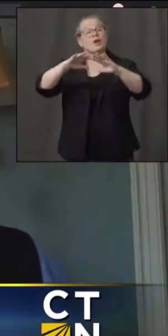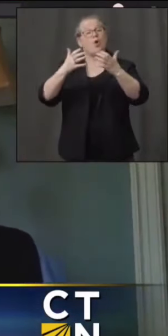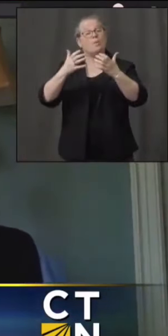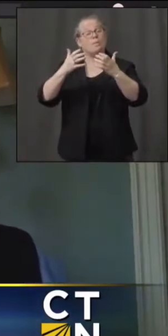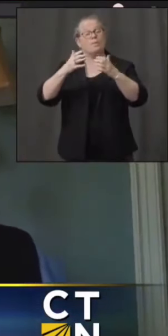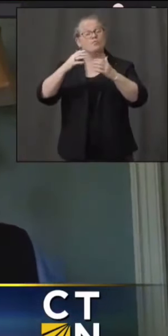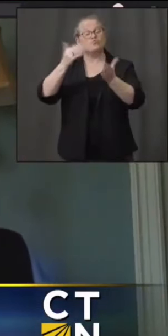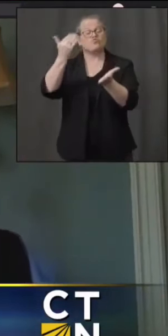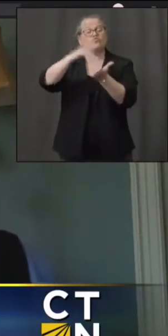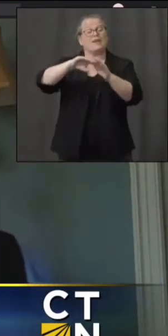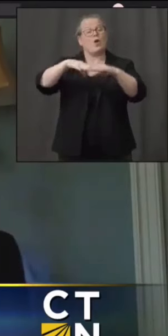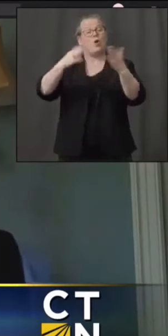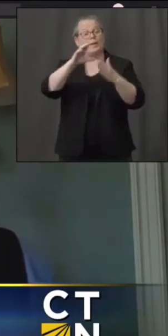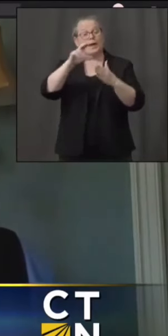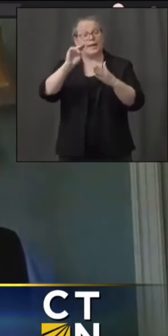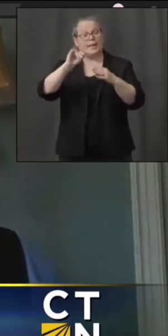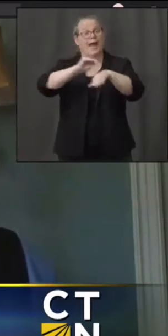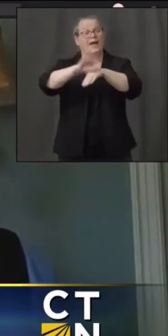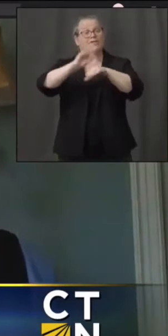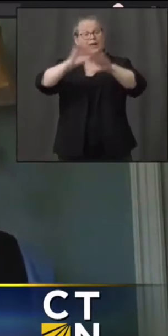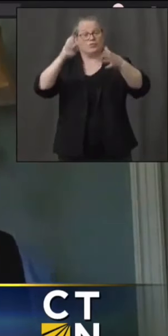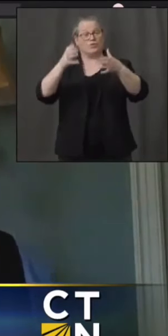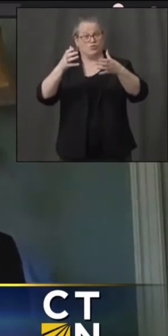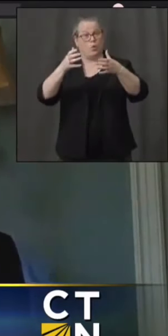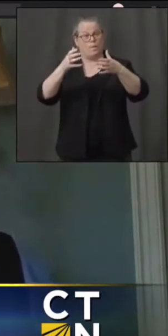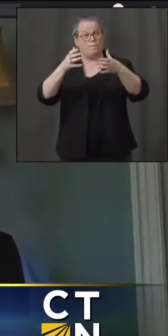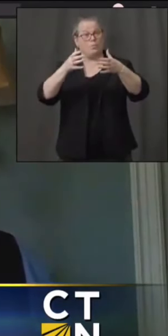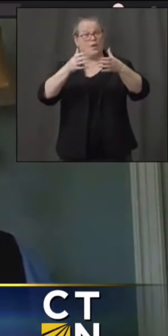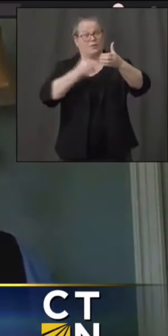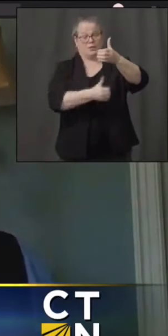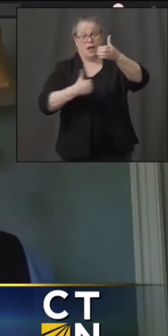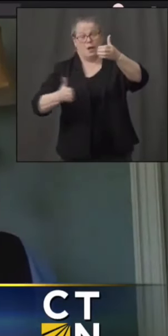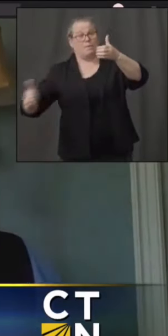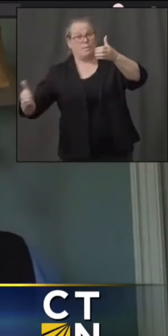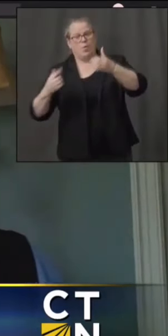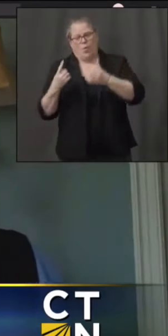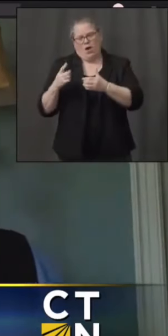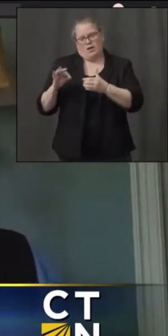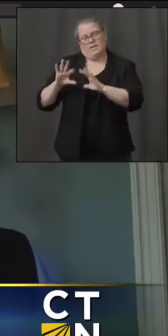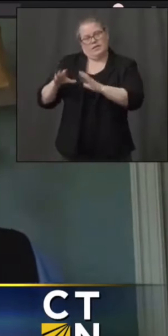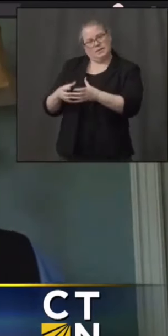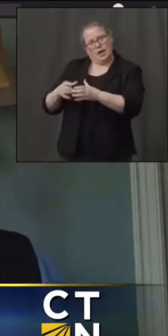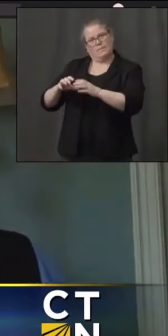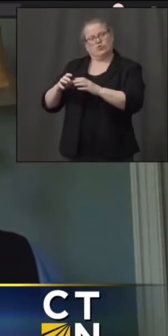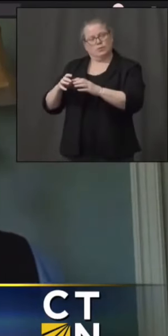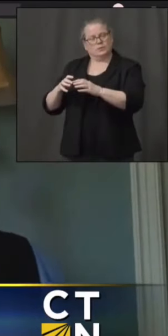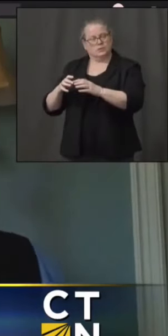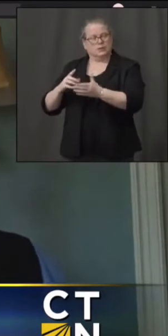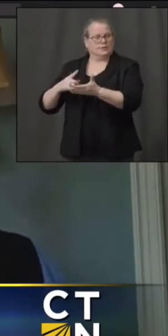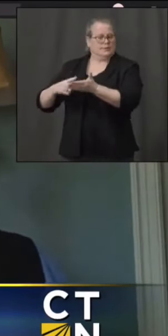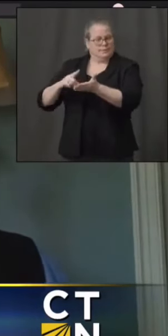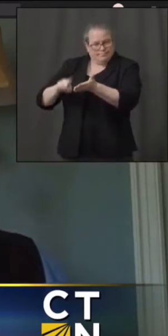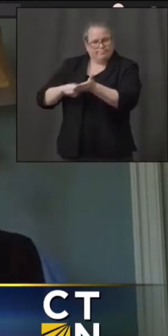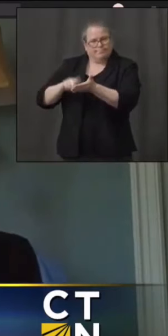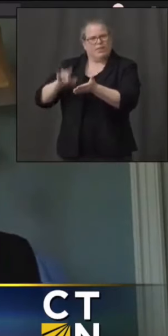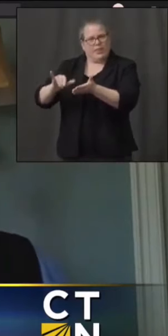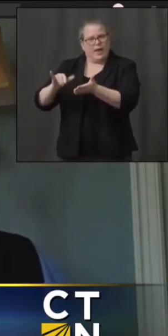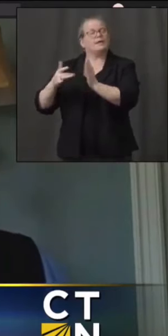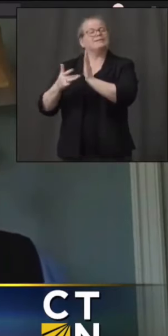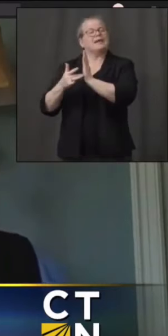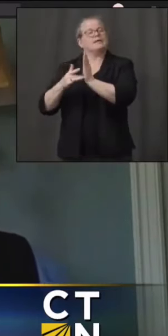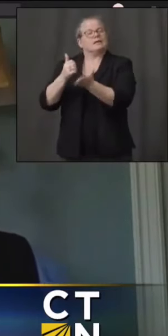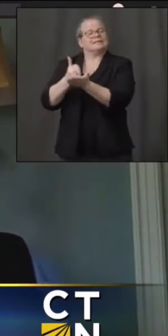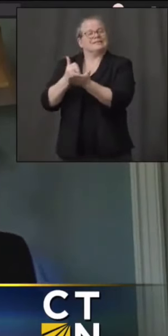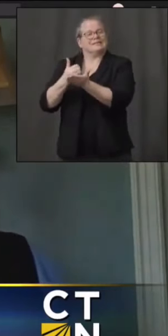Group. I'm actually provide technical assistance to that group, so I'm aware of the